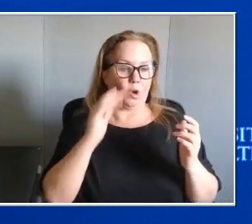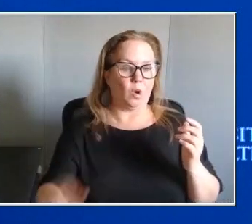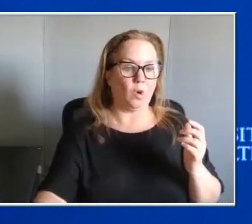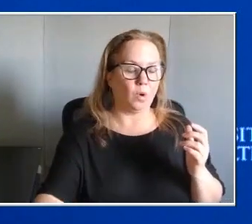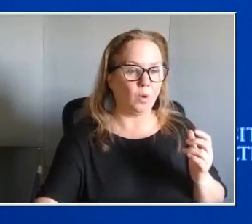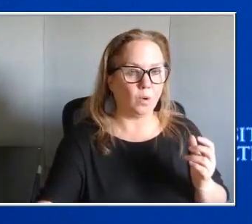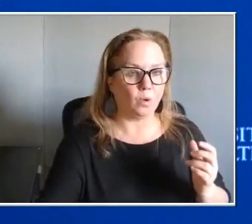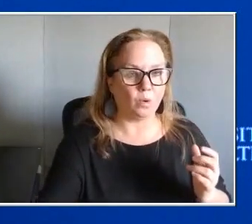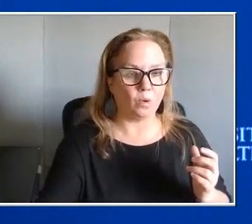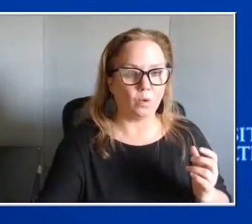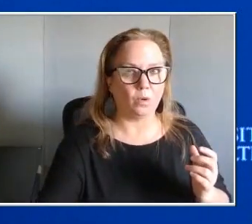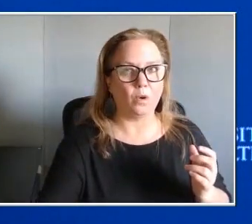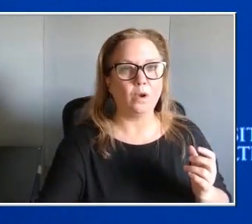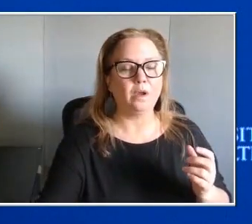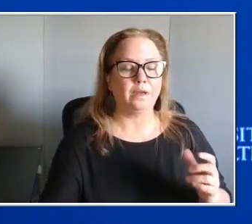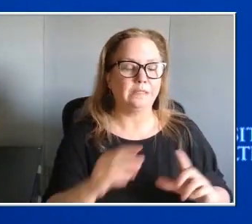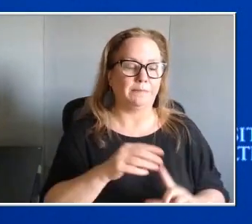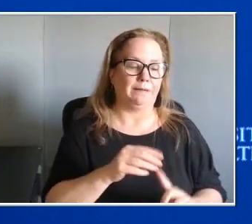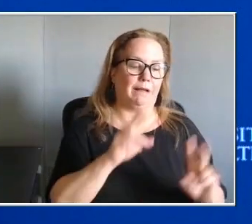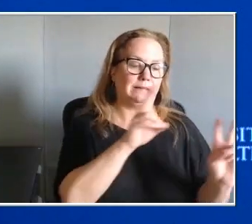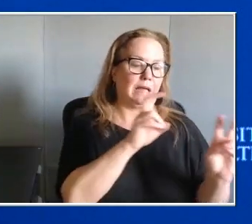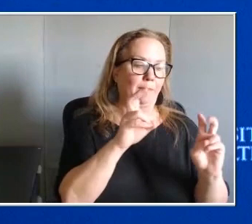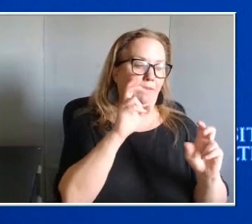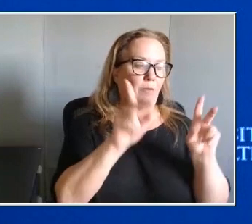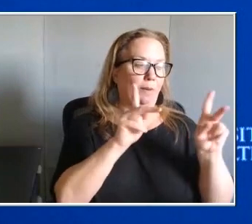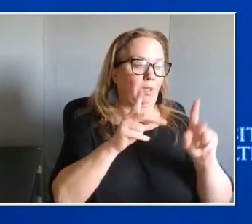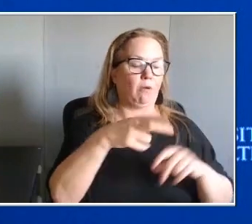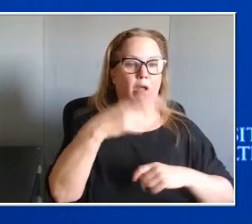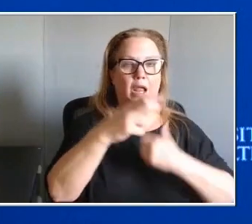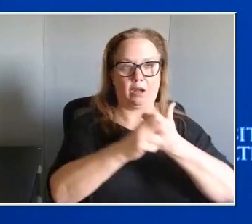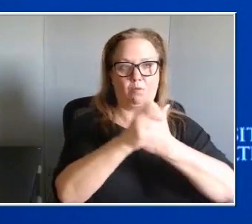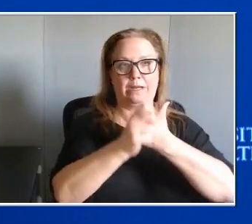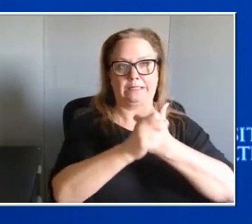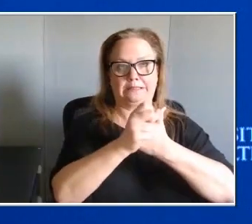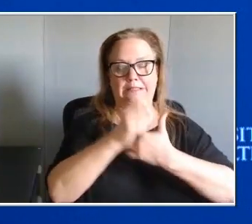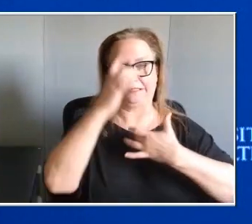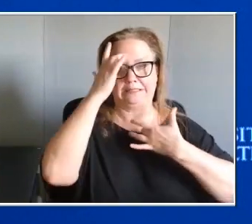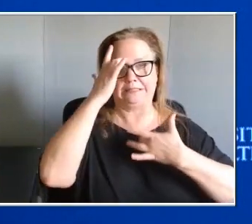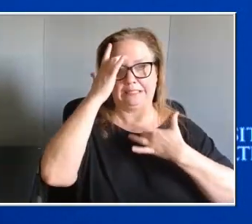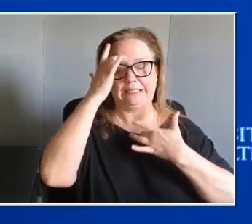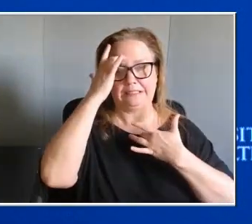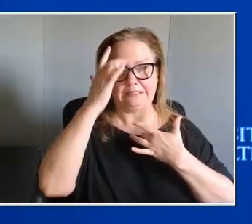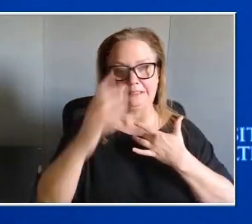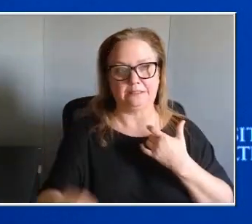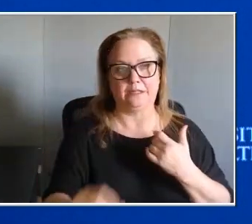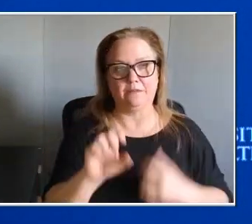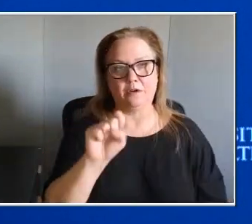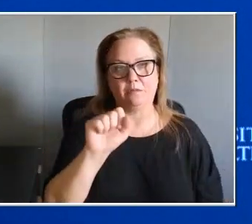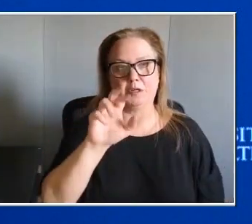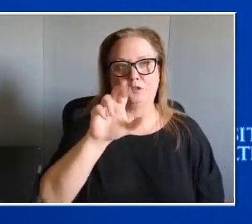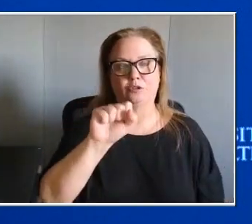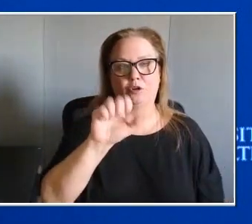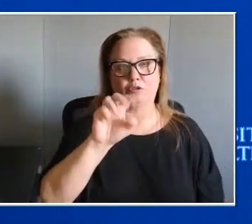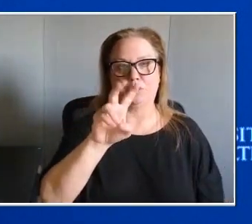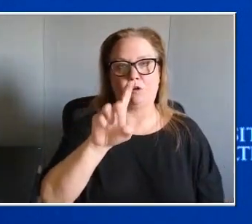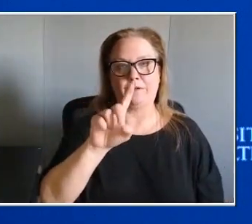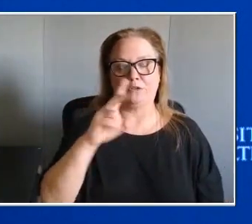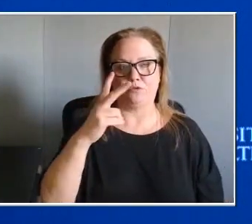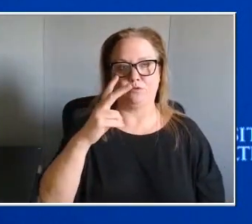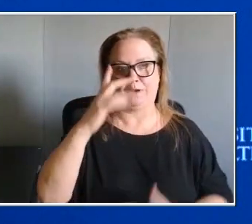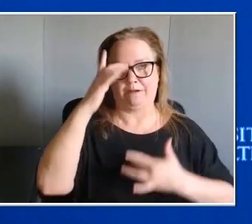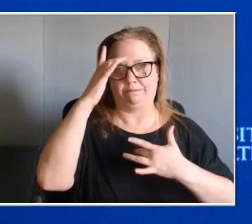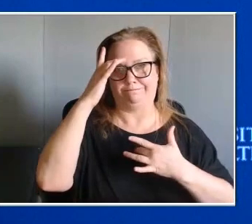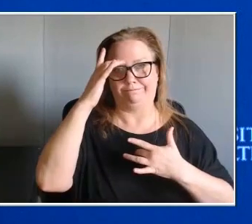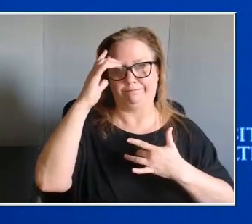hot topic for especially people that are at higher risk of disease from SARS-CoV-2 infection as well. So we are